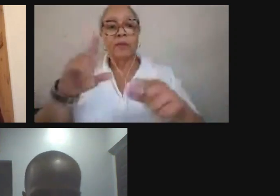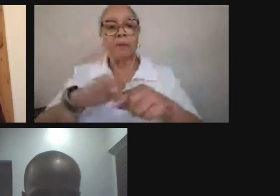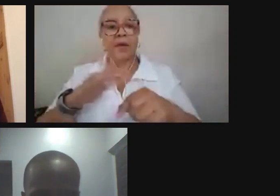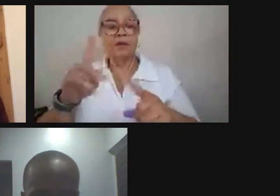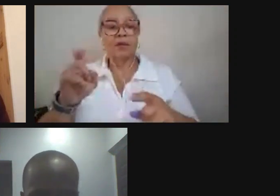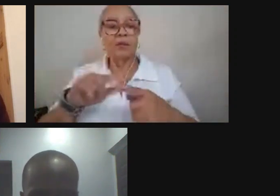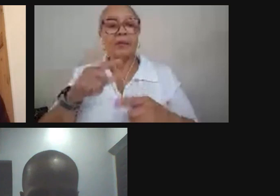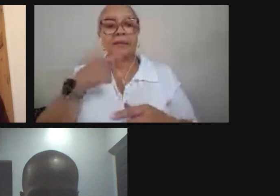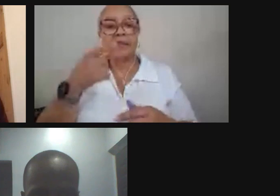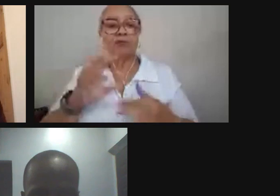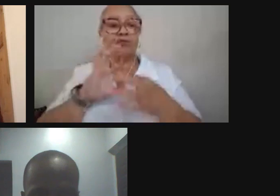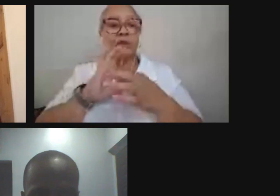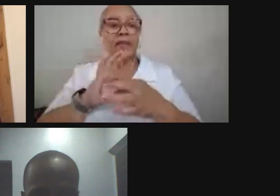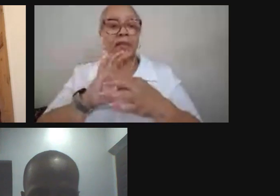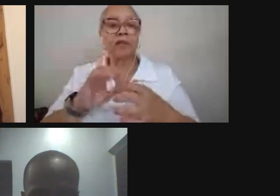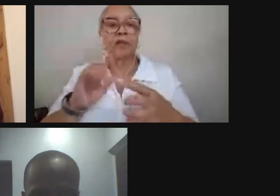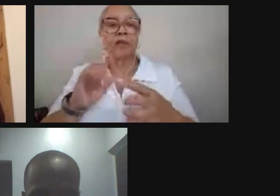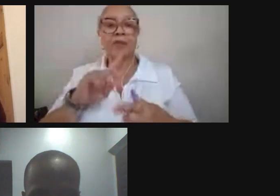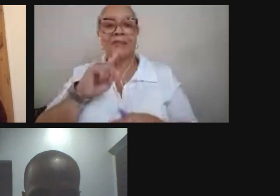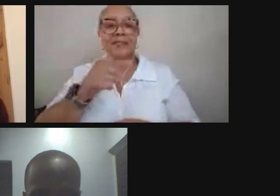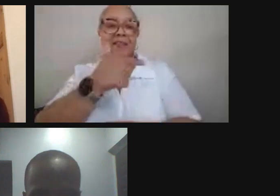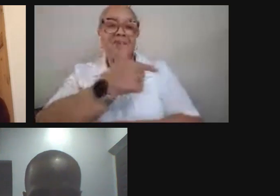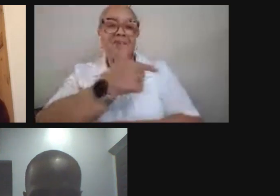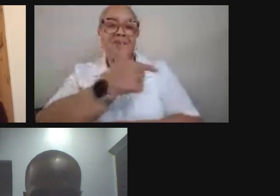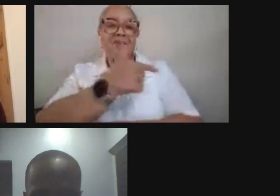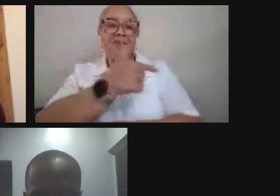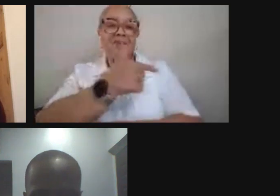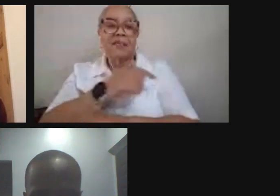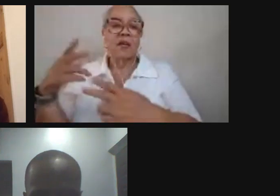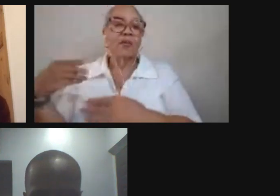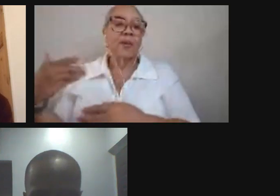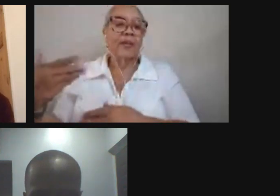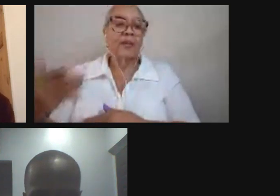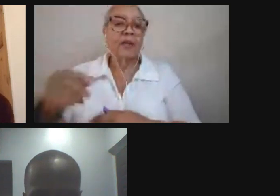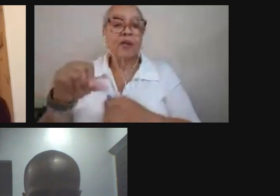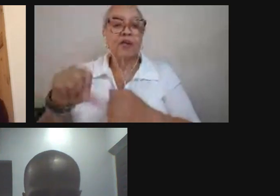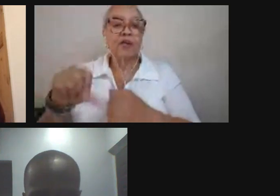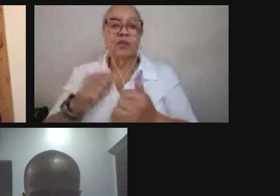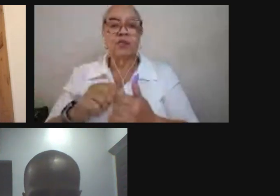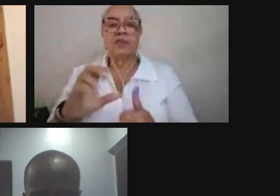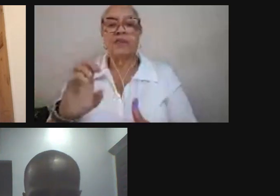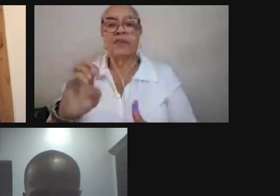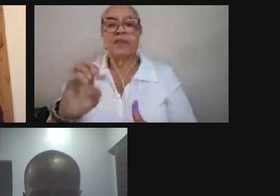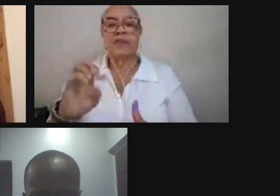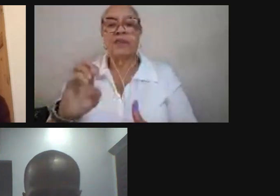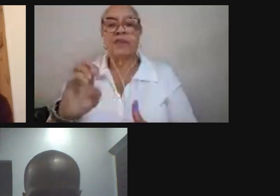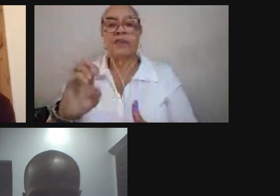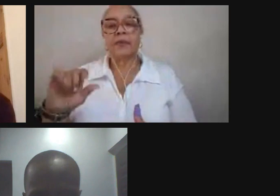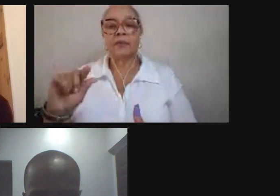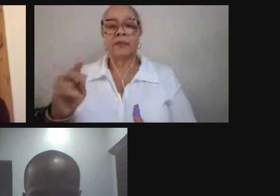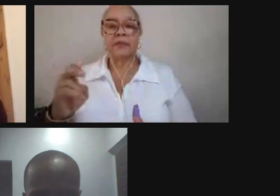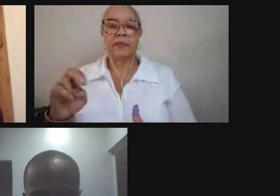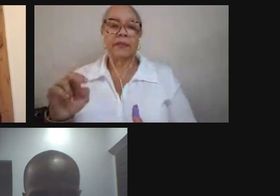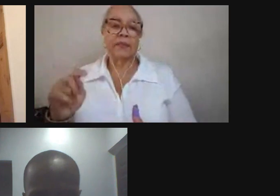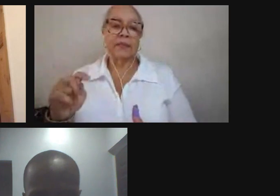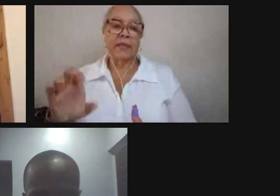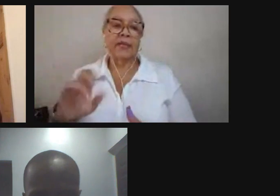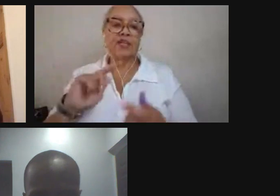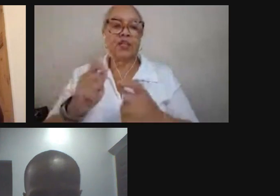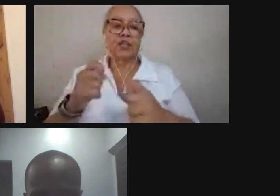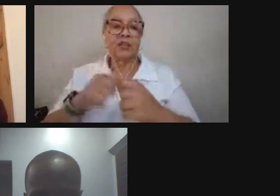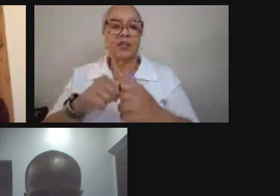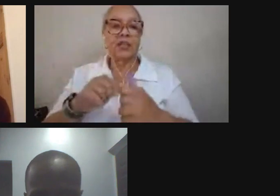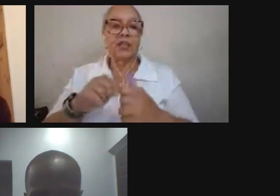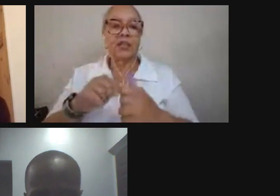question related to, is vaccine heritability associated with epigenetic changes in the genome? It is. We published a paper. I didn't include